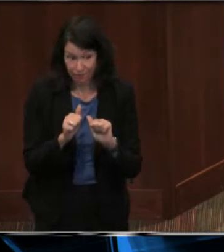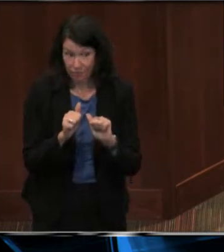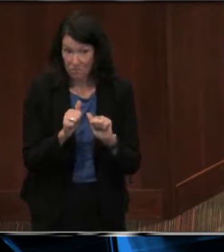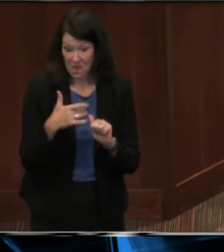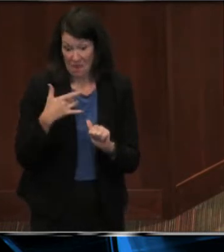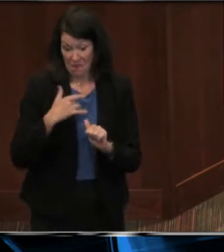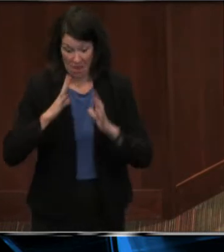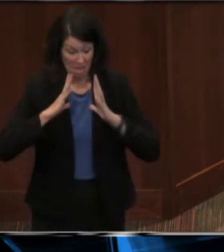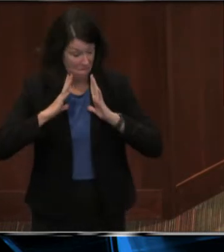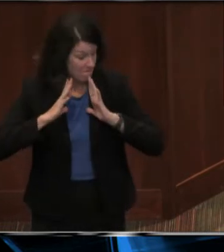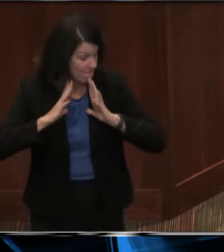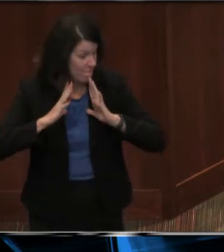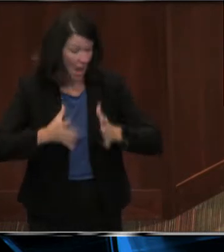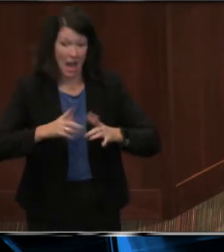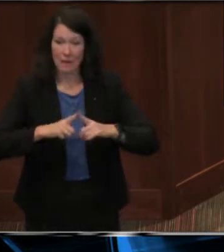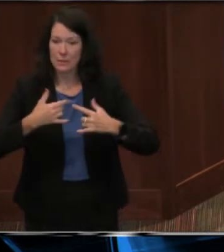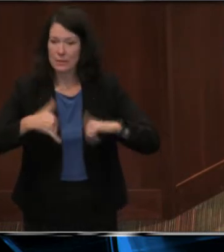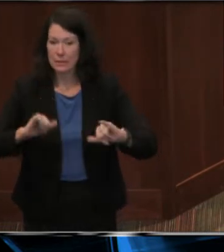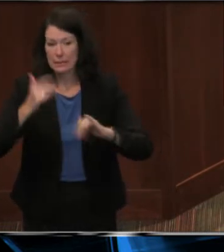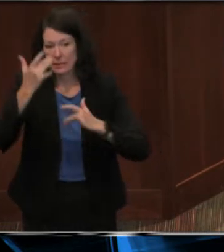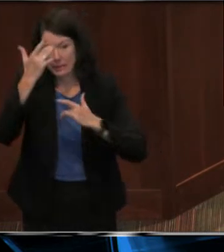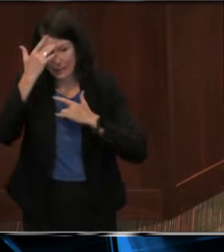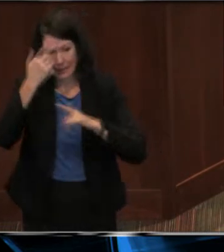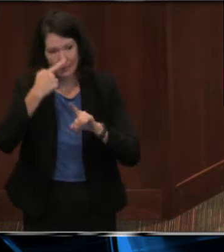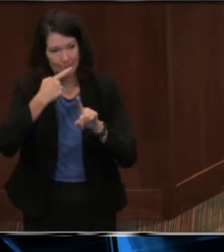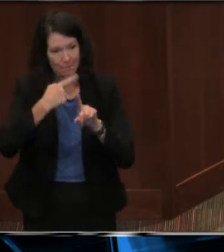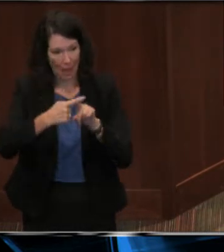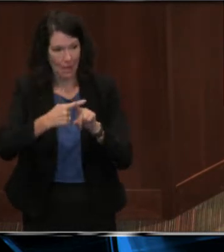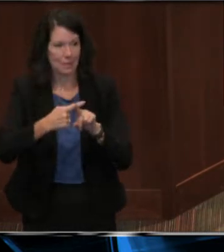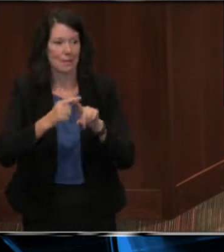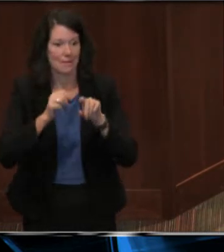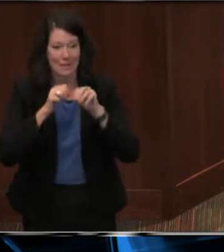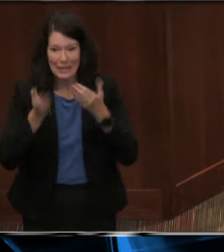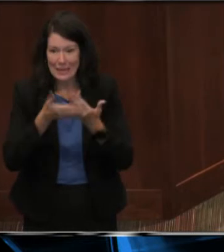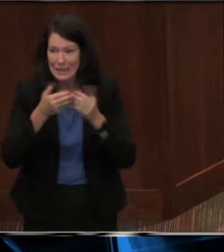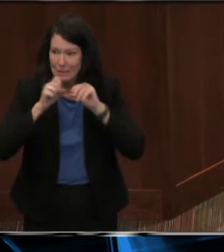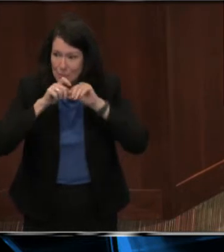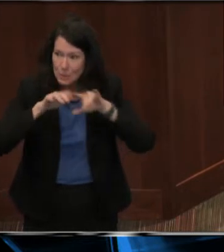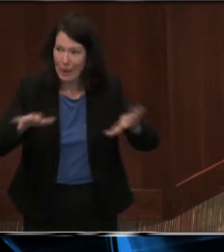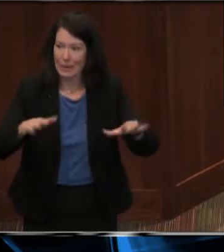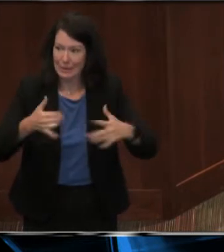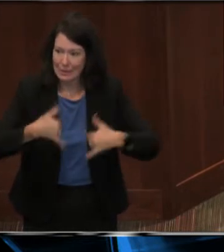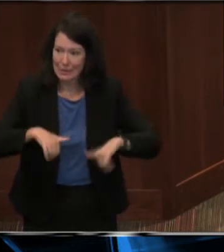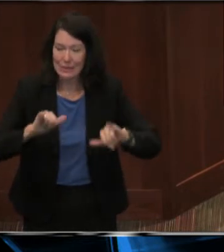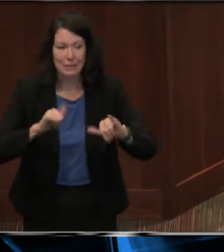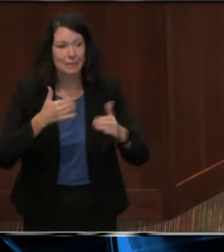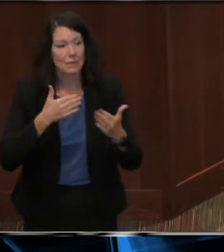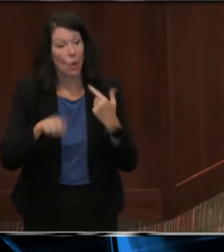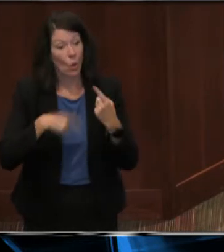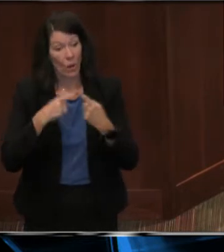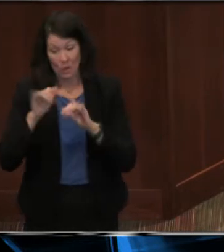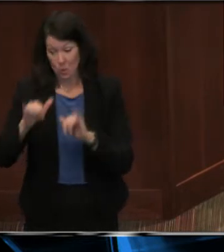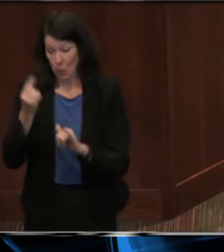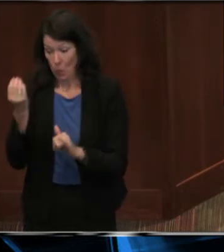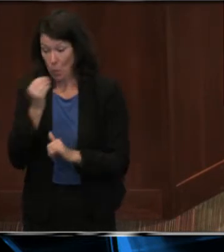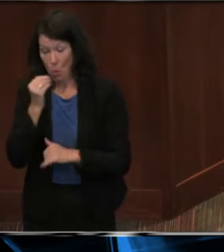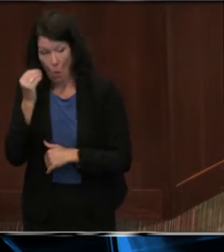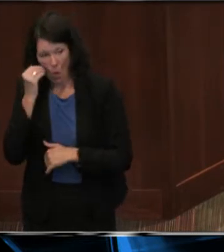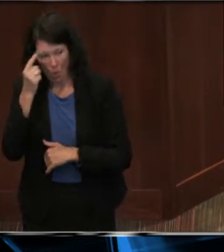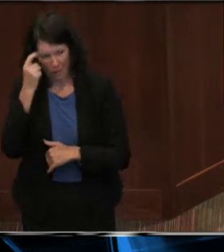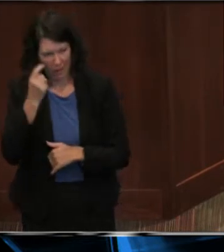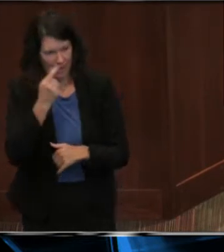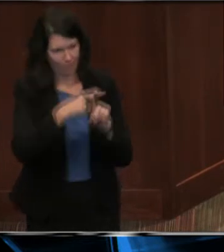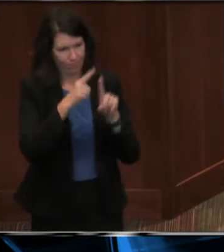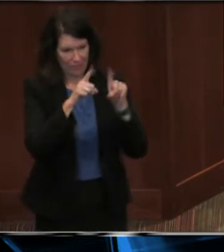not have symptoms and still have the opportunity to spread the infection. So again, when there's isolation, because you had a